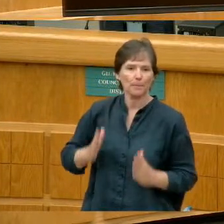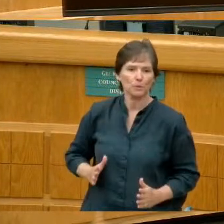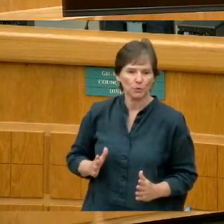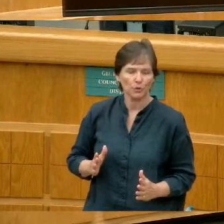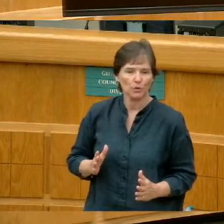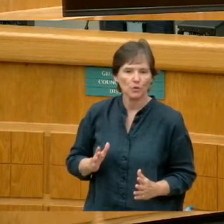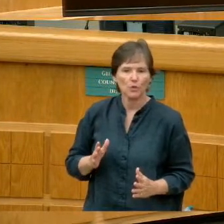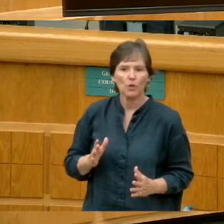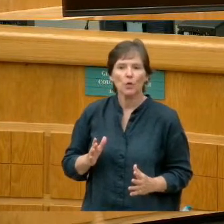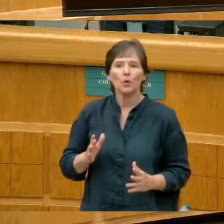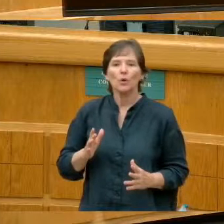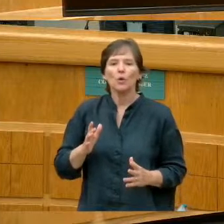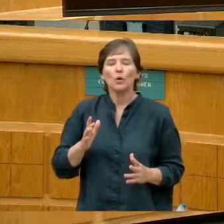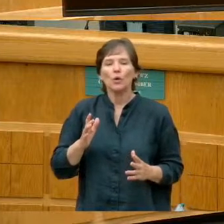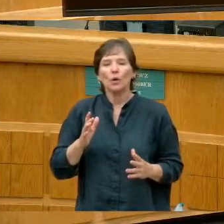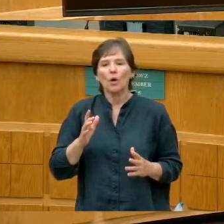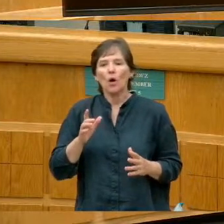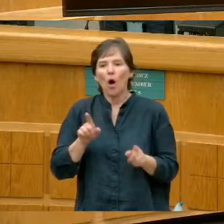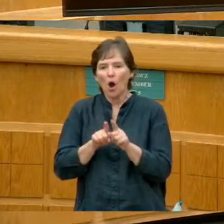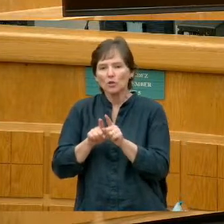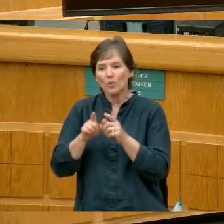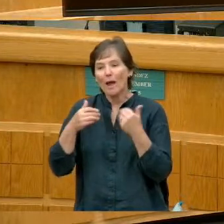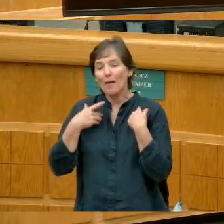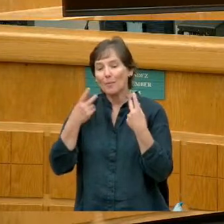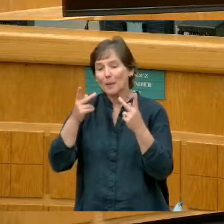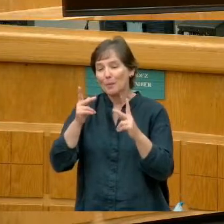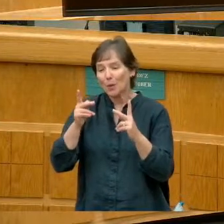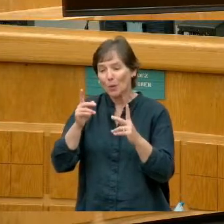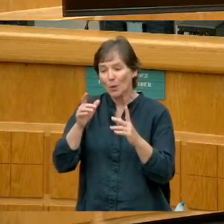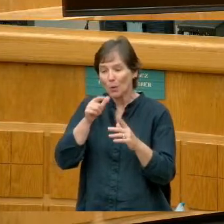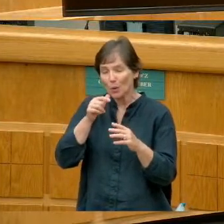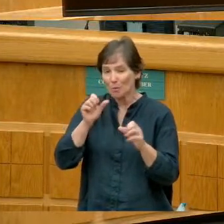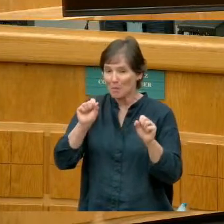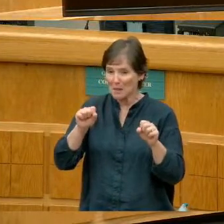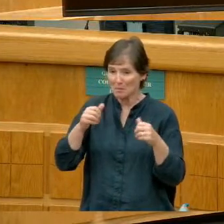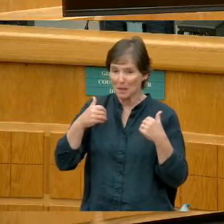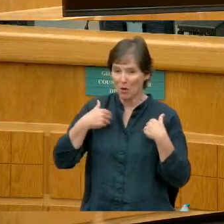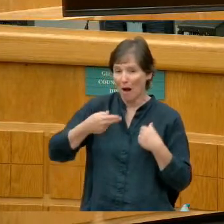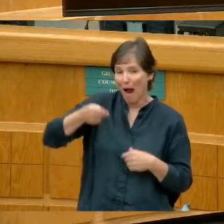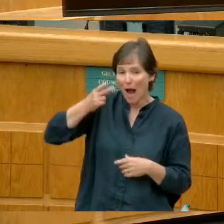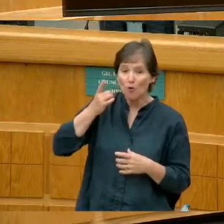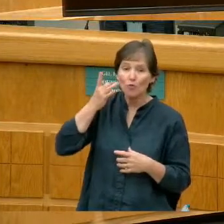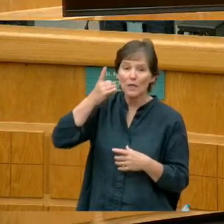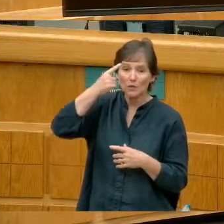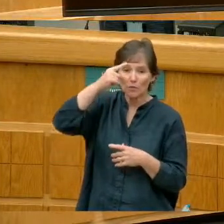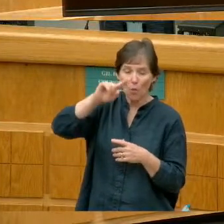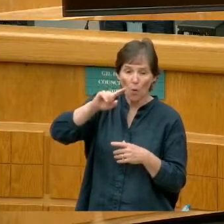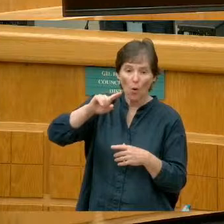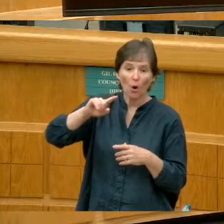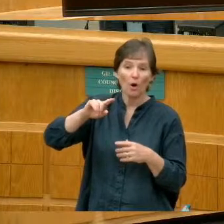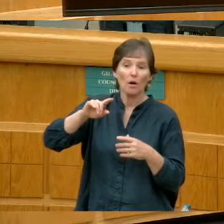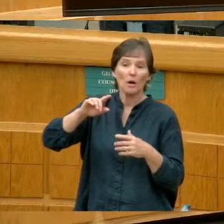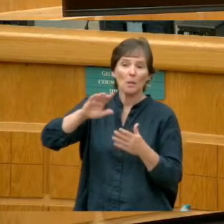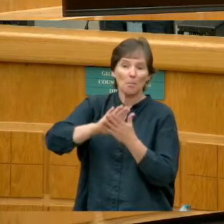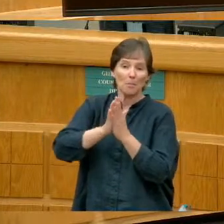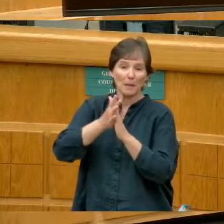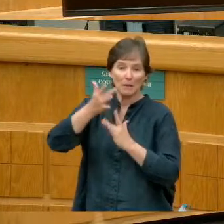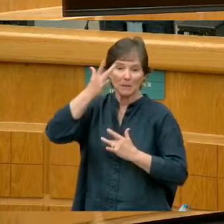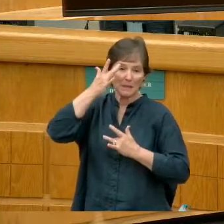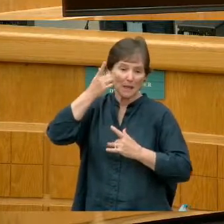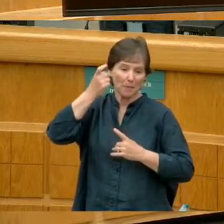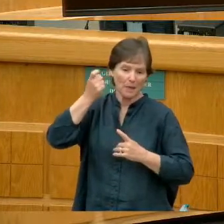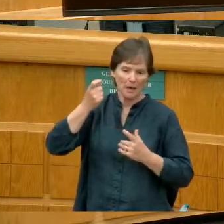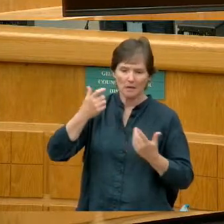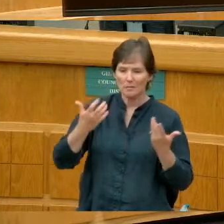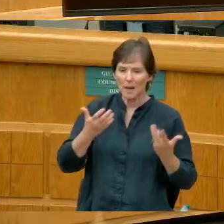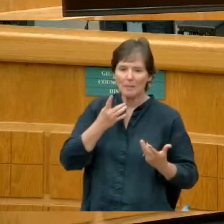a very high risk diagnosis. So they might have hypertension, diabetes. So we've really done some testing